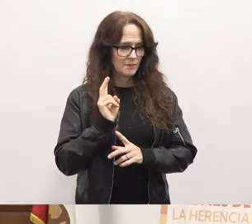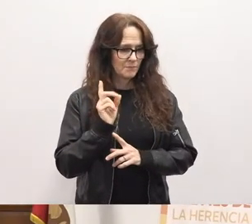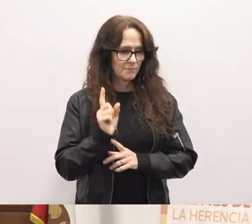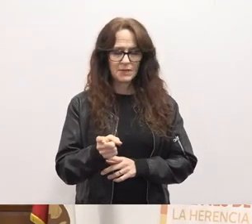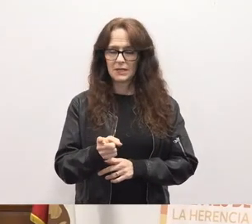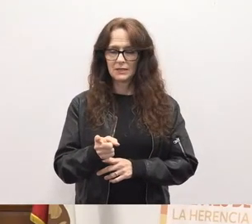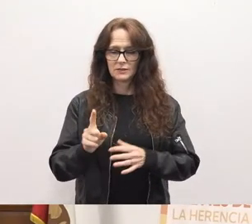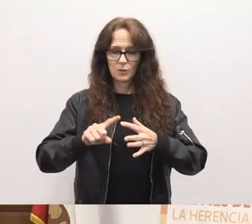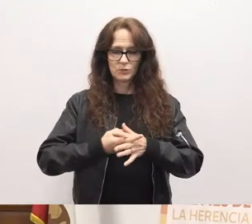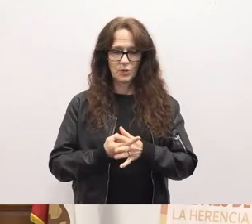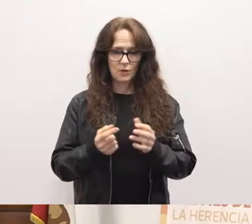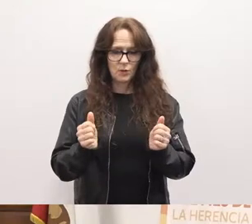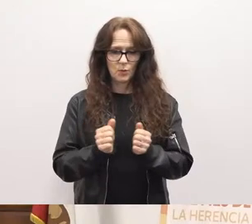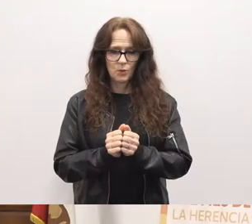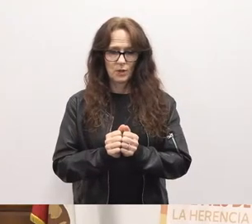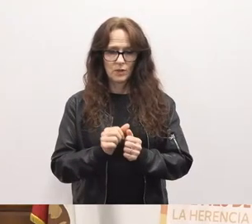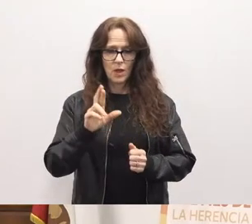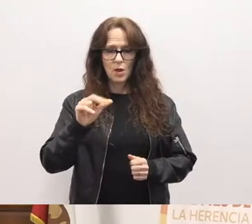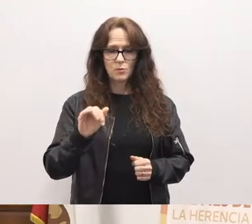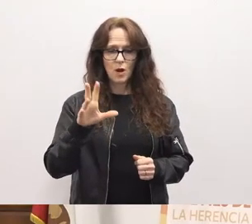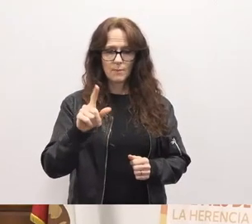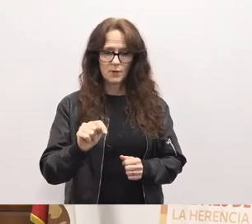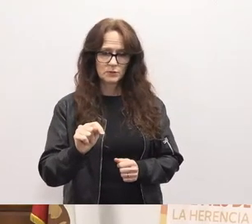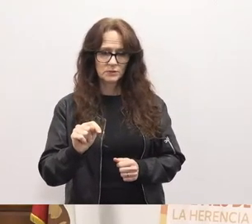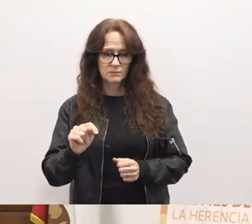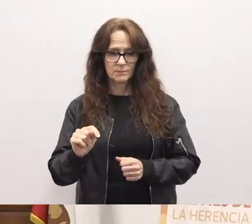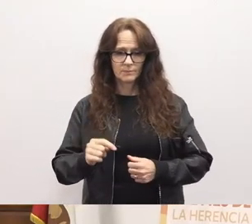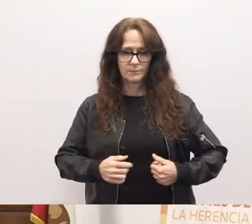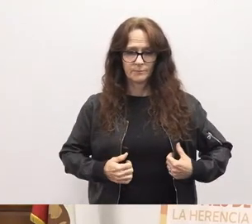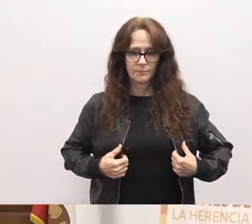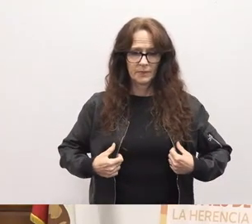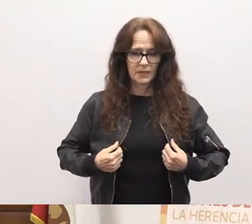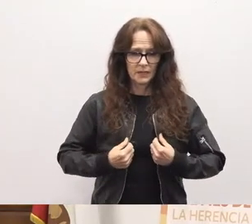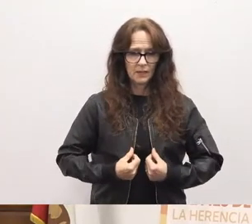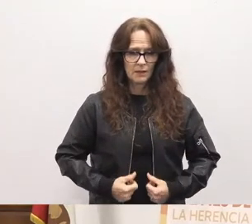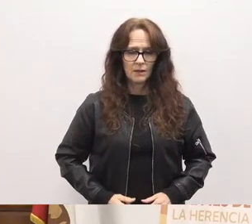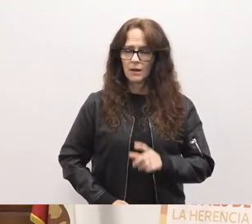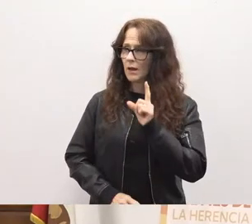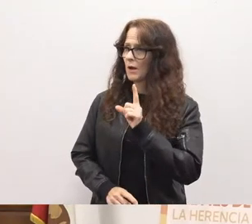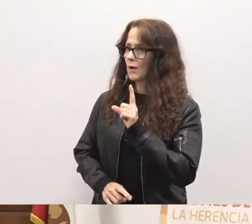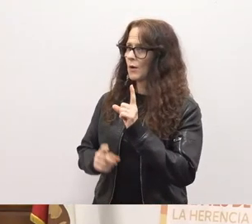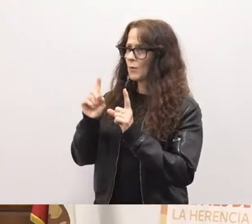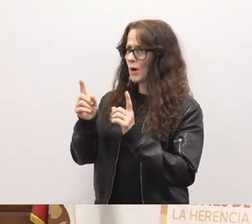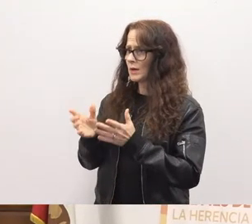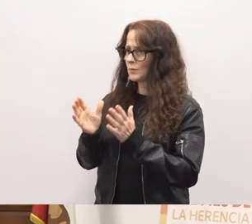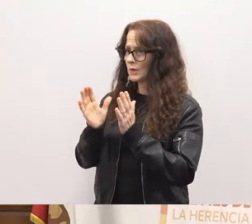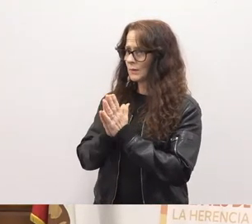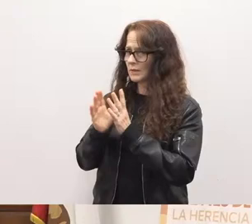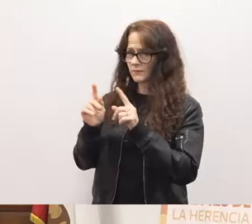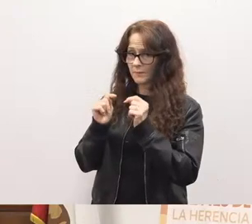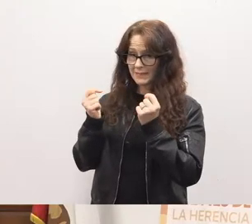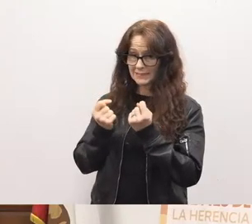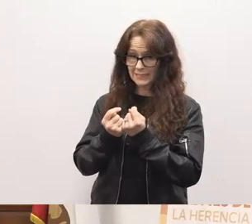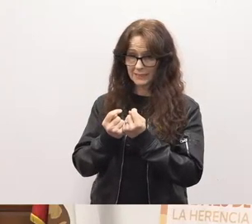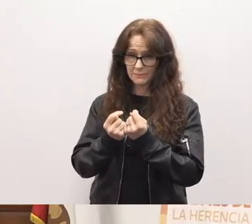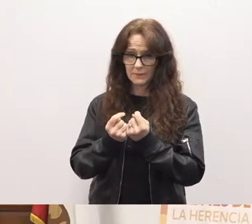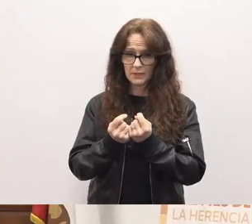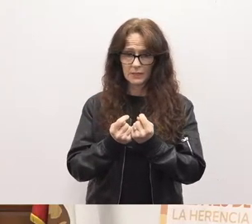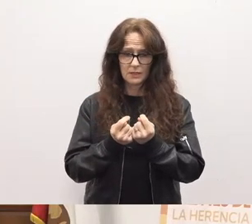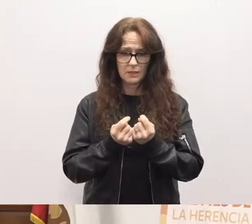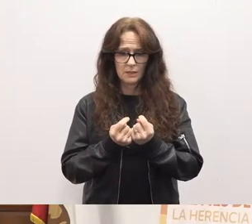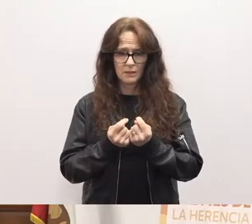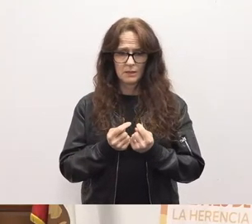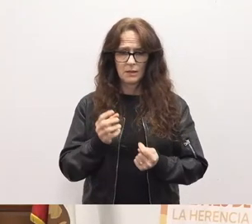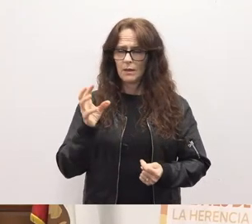and we will start with Robert. Madam Chair, just one request of our team. And